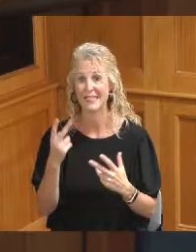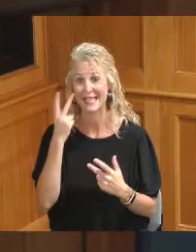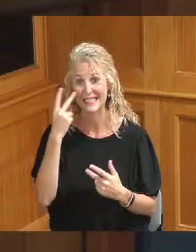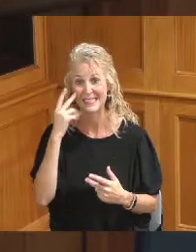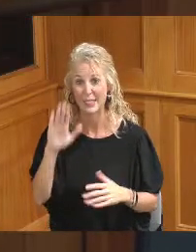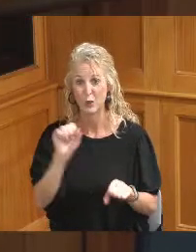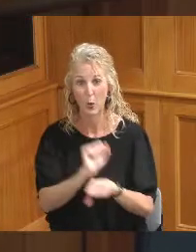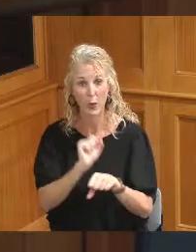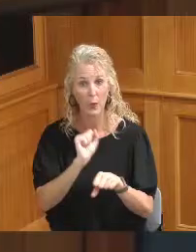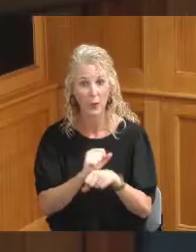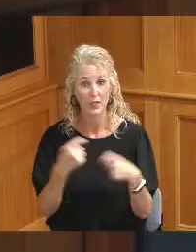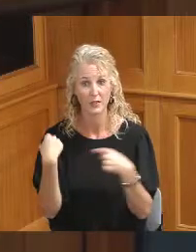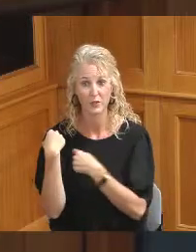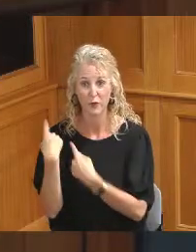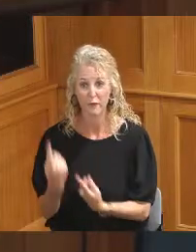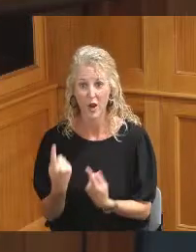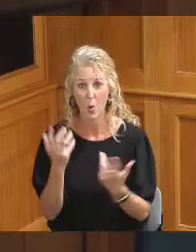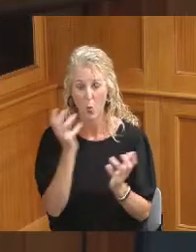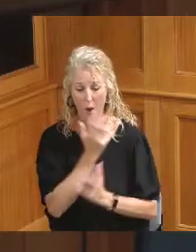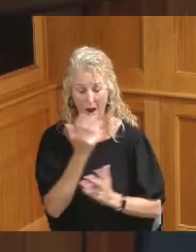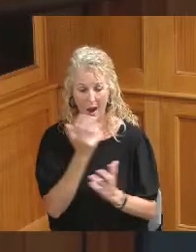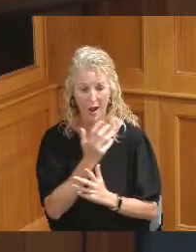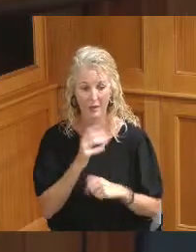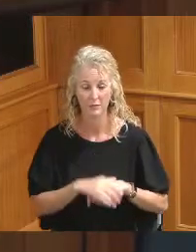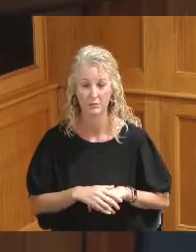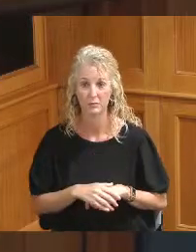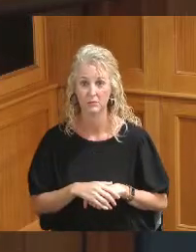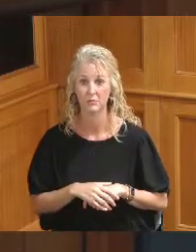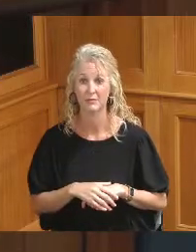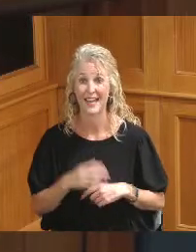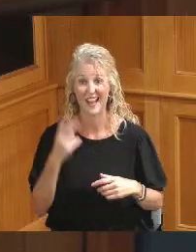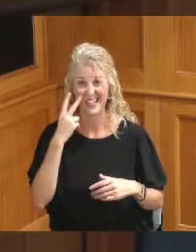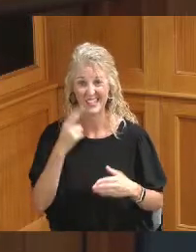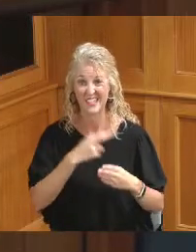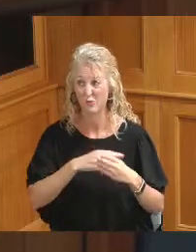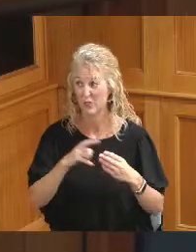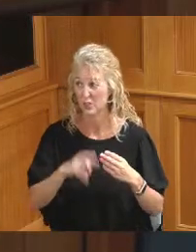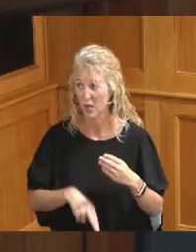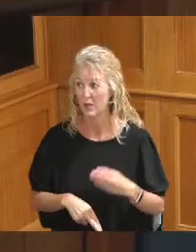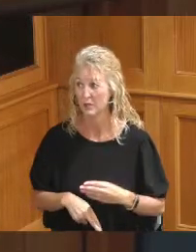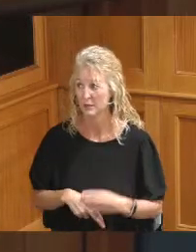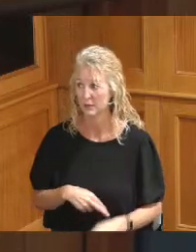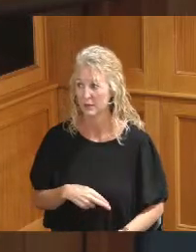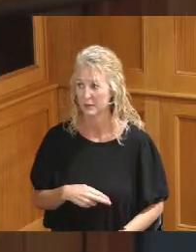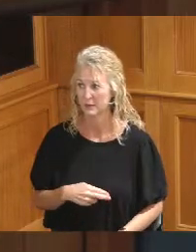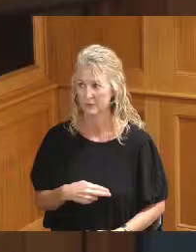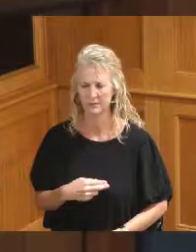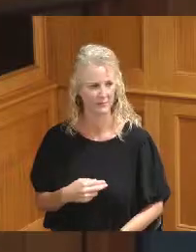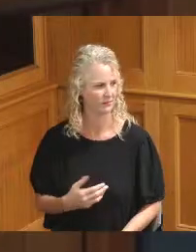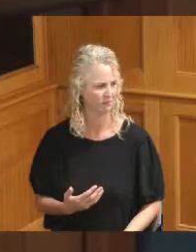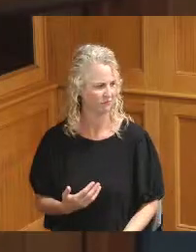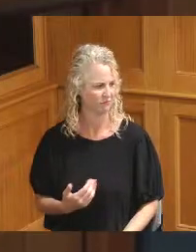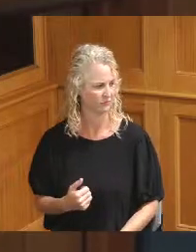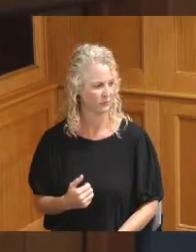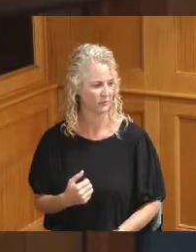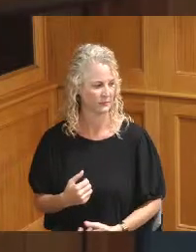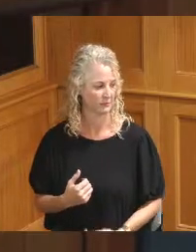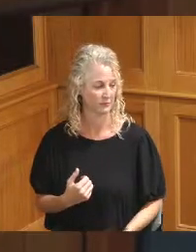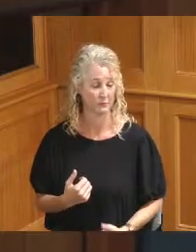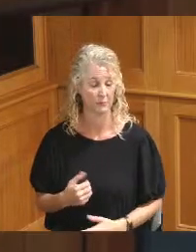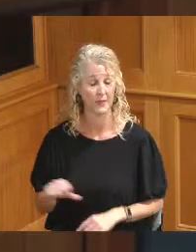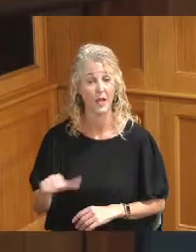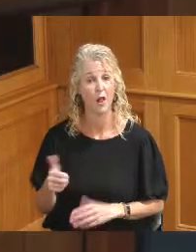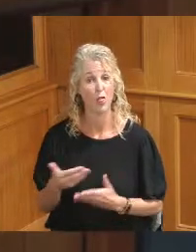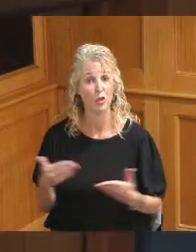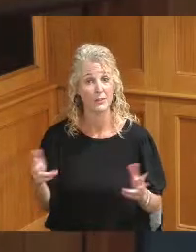have done and impacted and gotten results. I think that's very, very important. The other thing, though, I